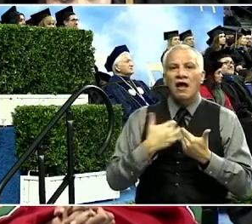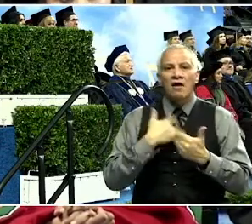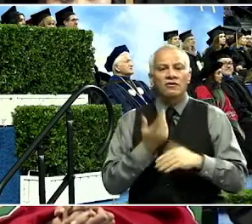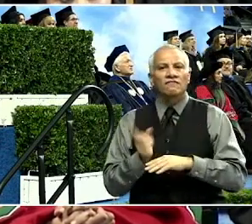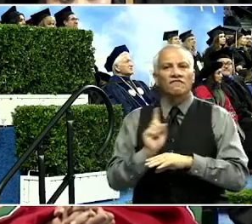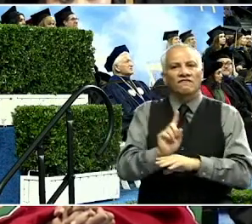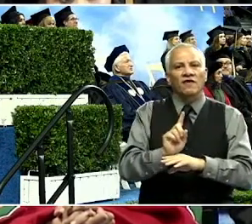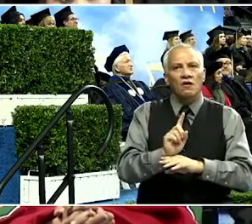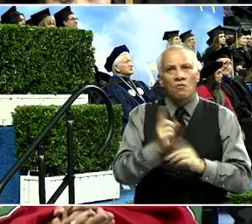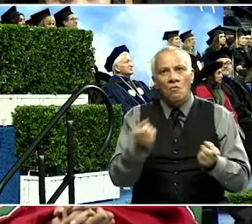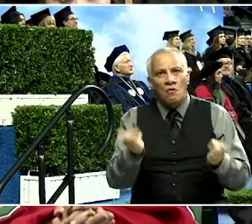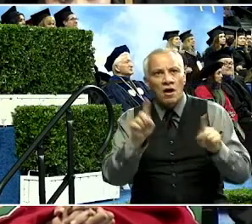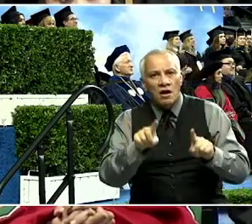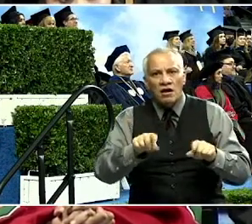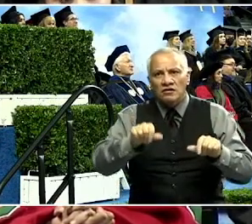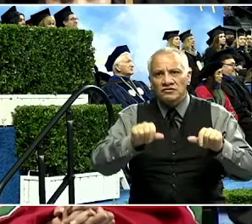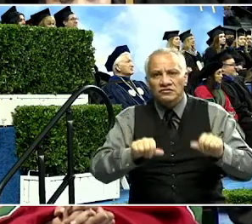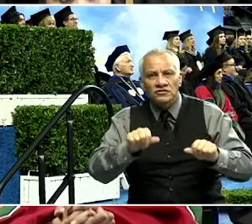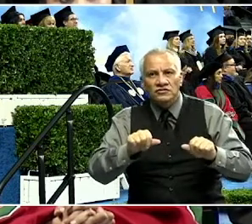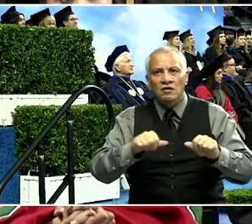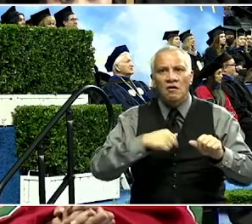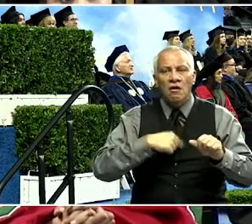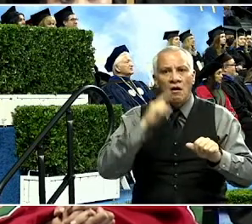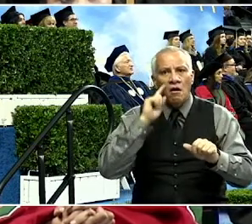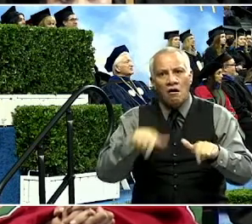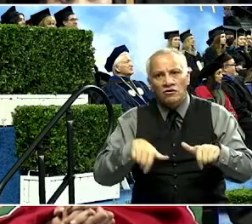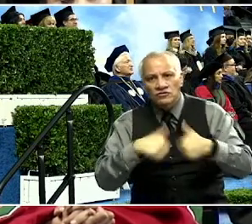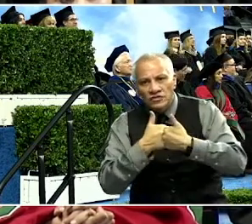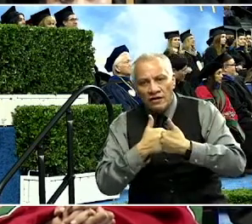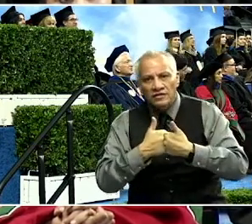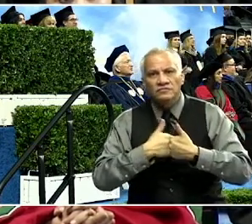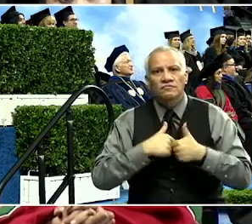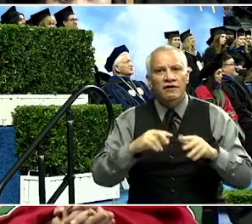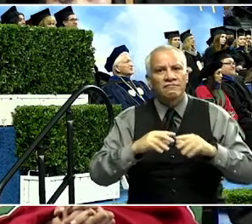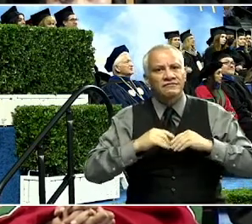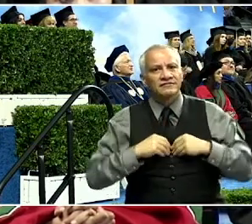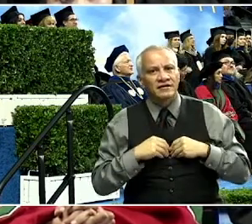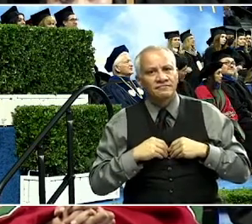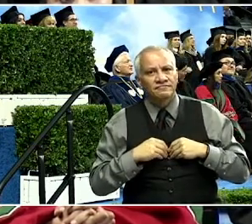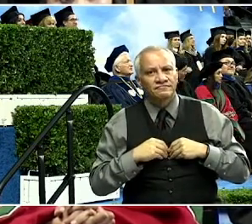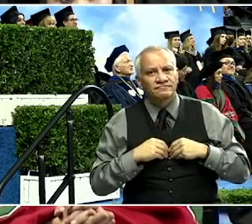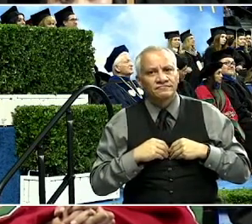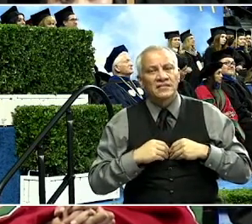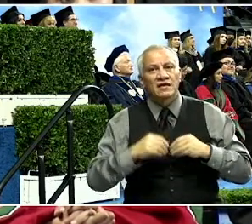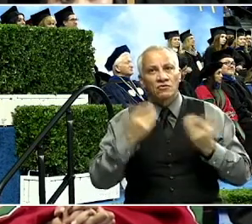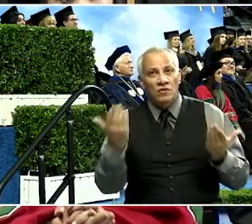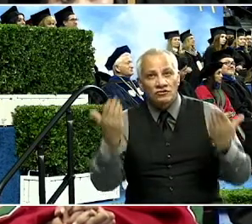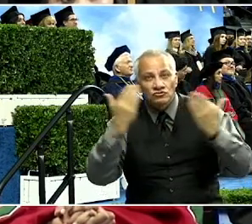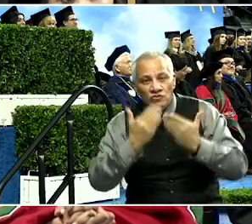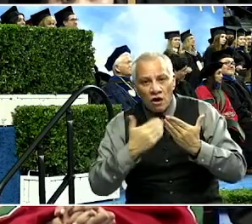the dark and proclaim, let there be light.